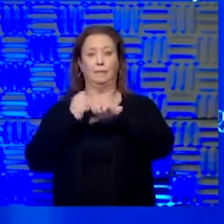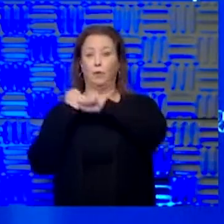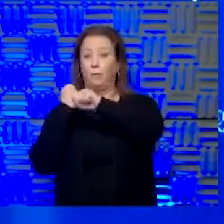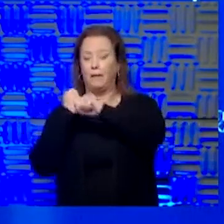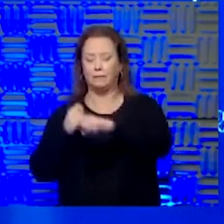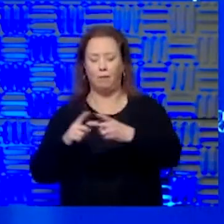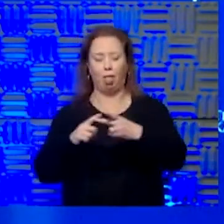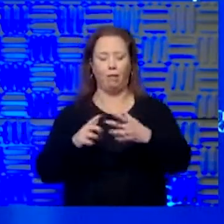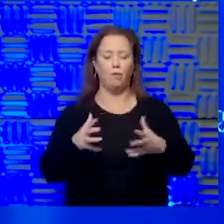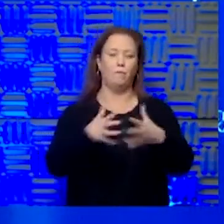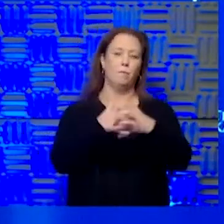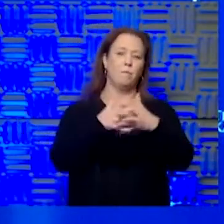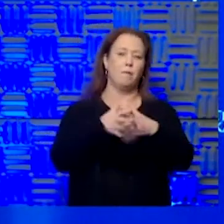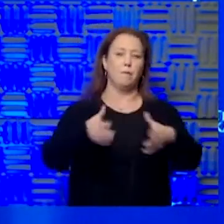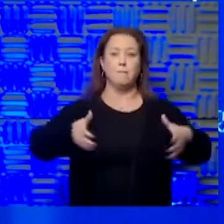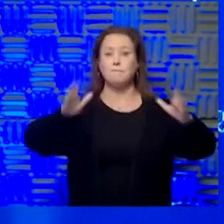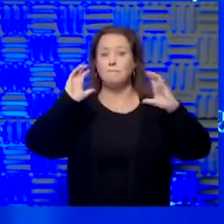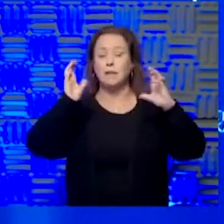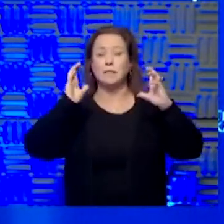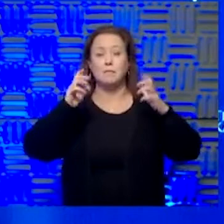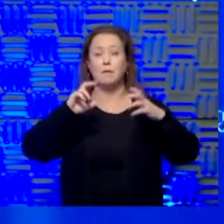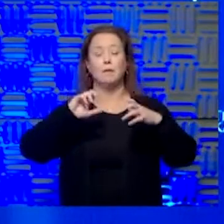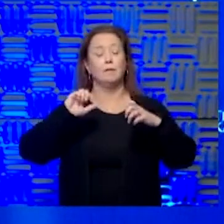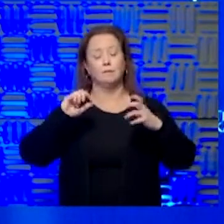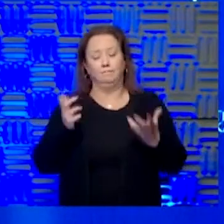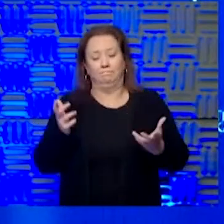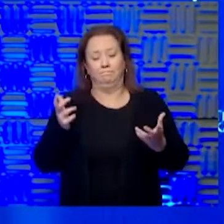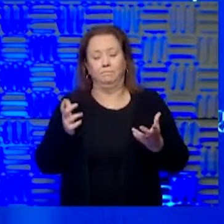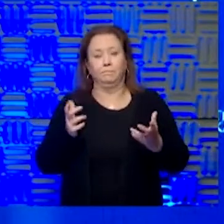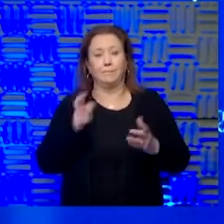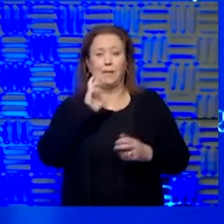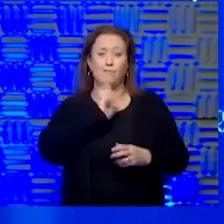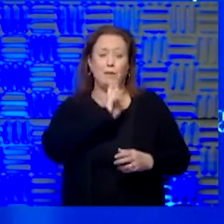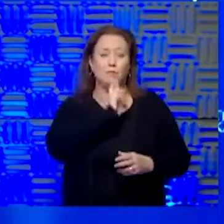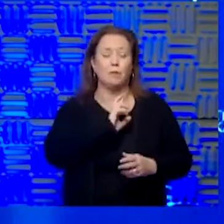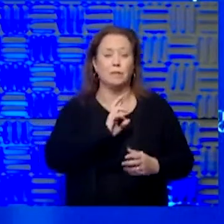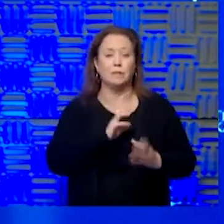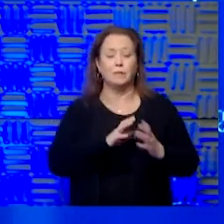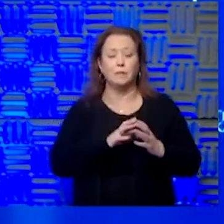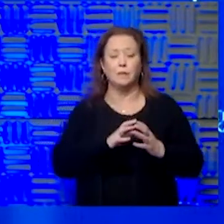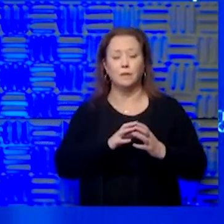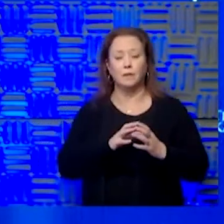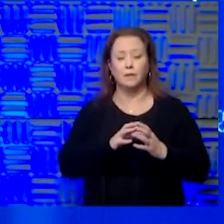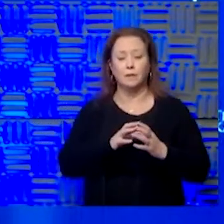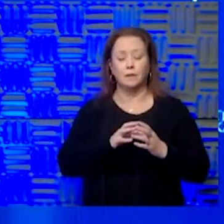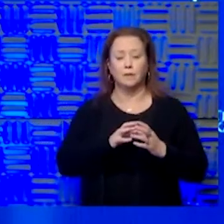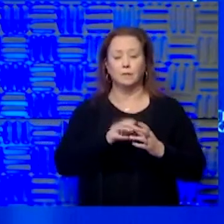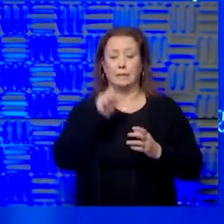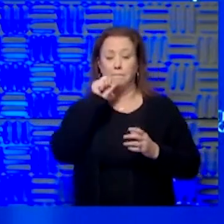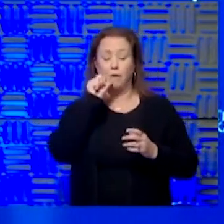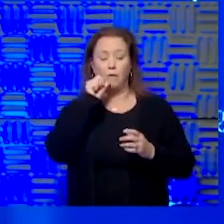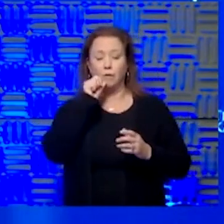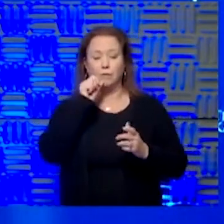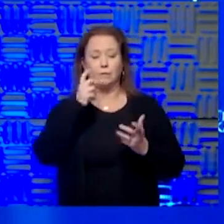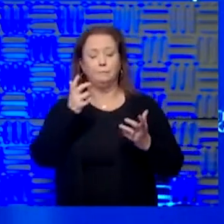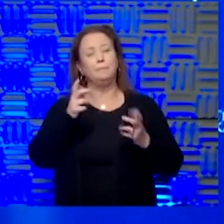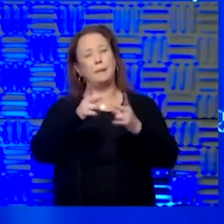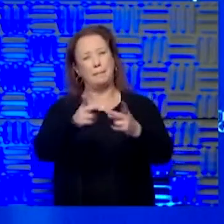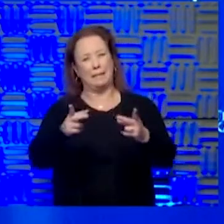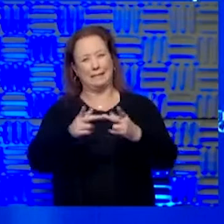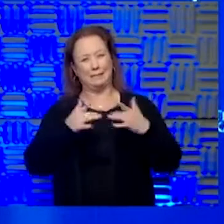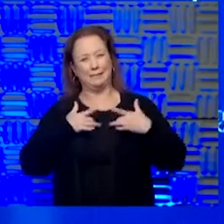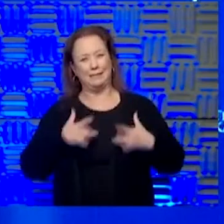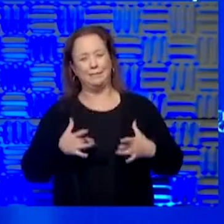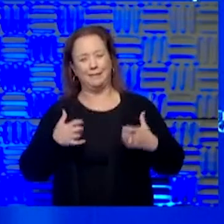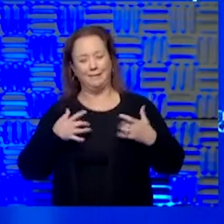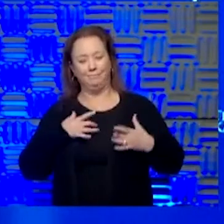and football and basketball and restaurants and bars and places we all like